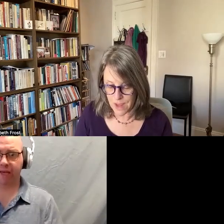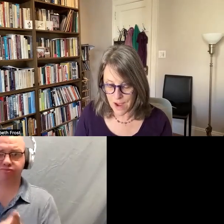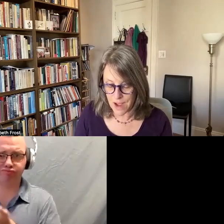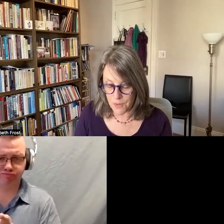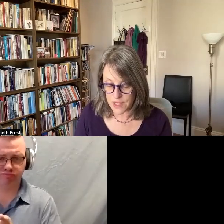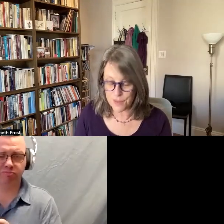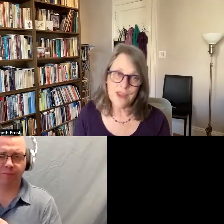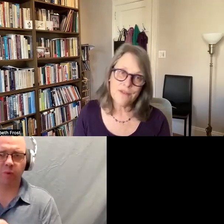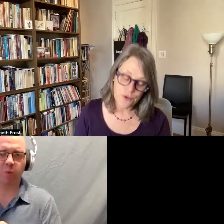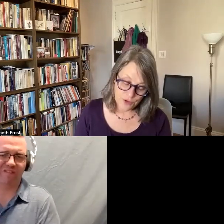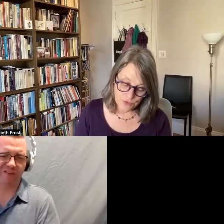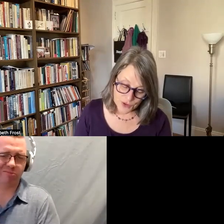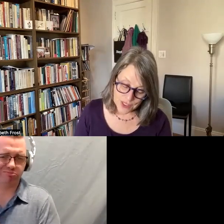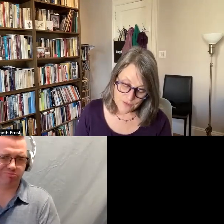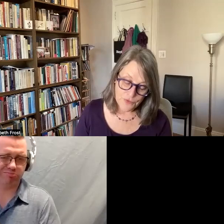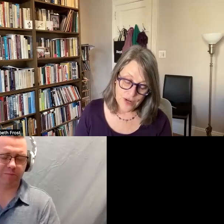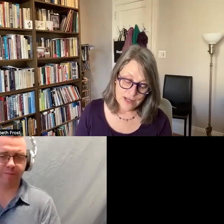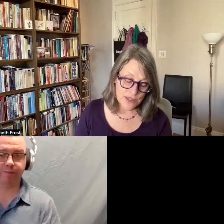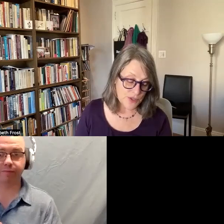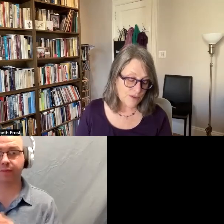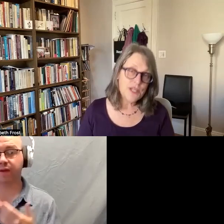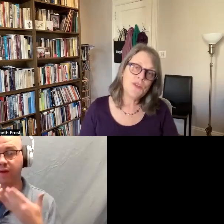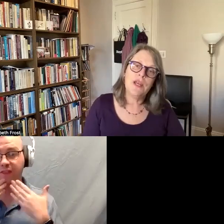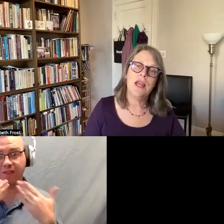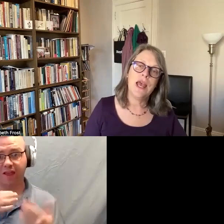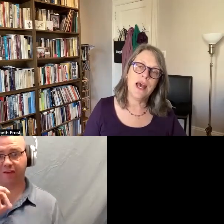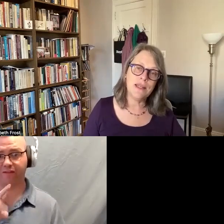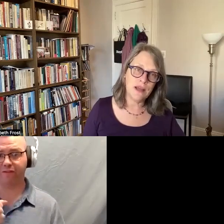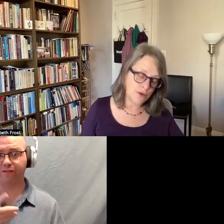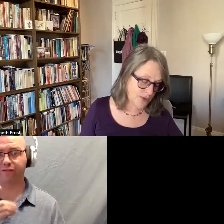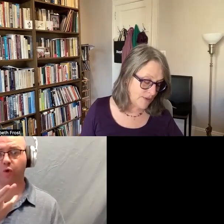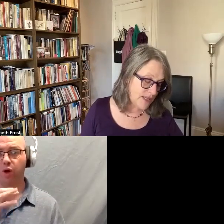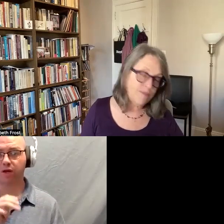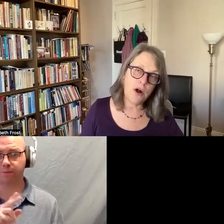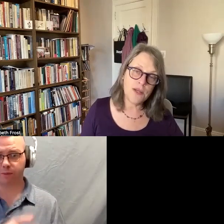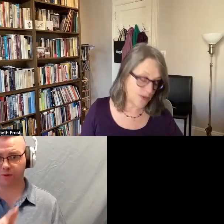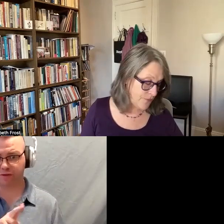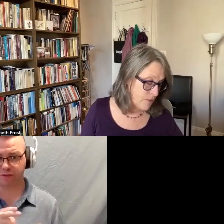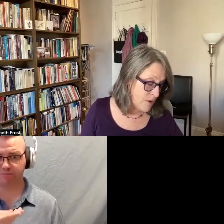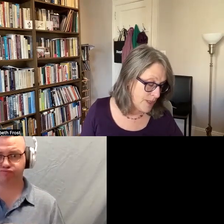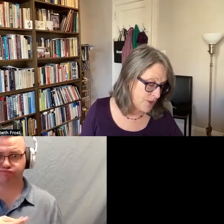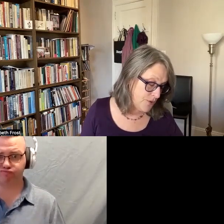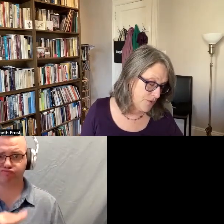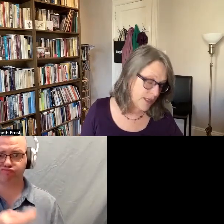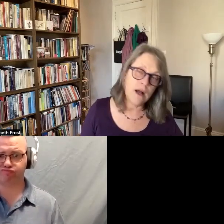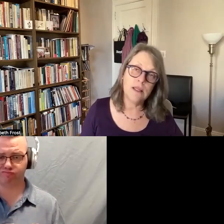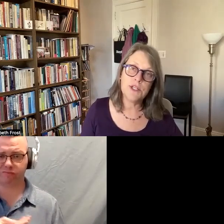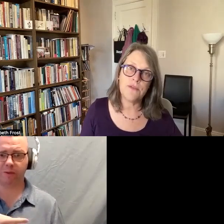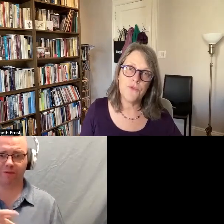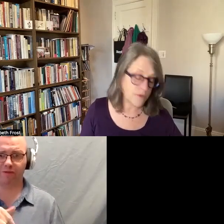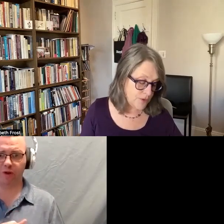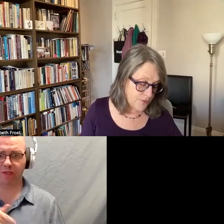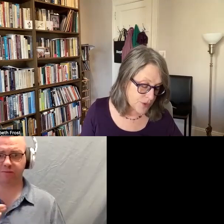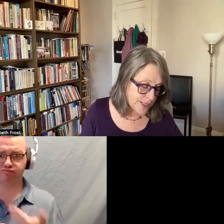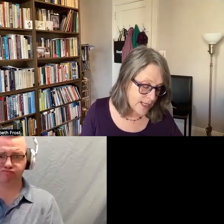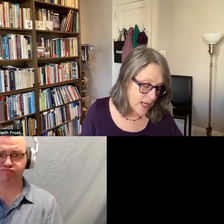them. I want to thank Fordham University for funding this series, and I would also like to pause for a moment to acknowledge